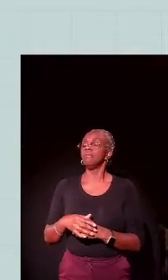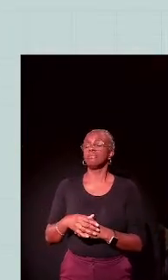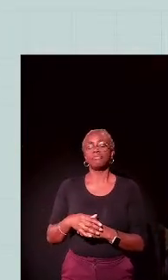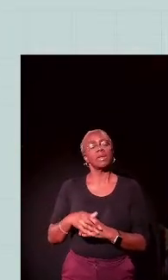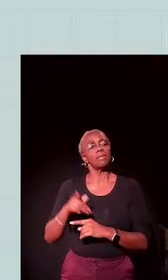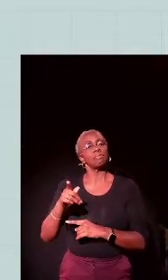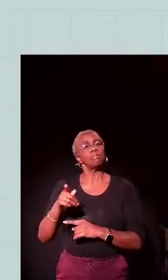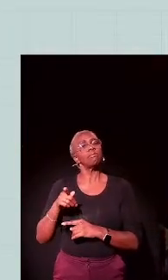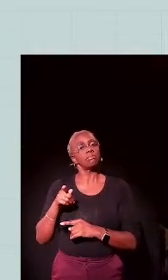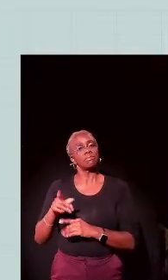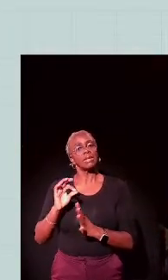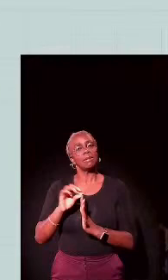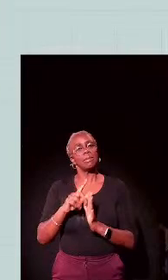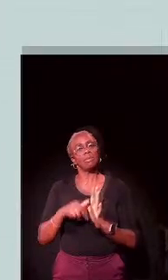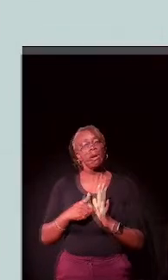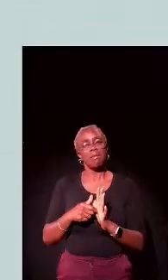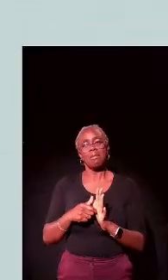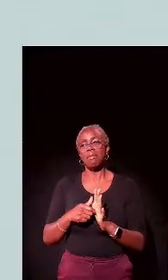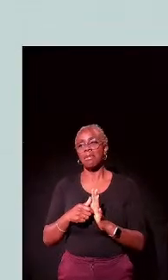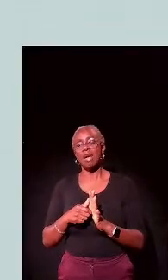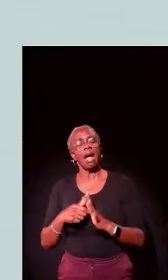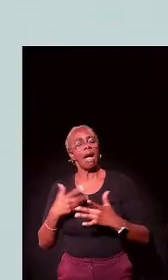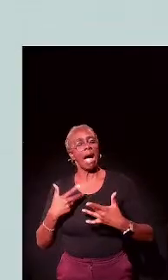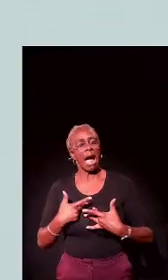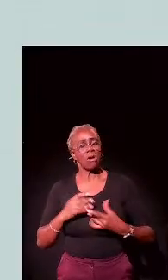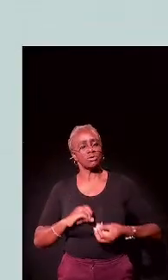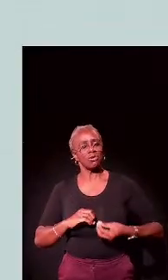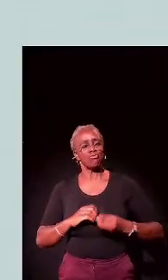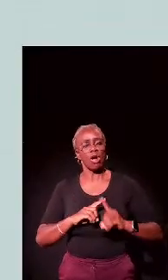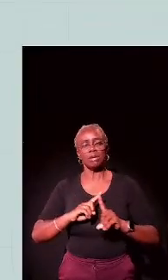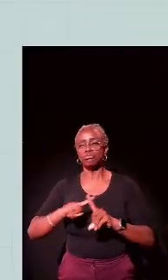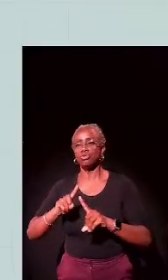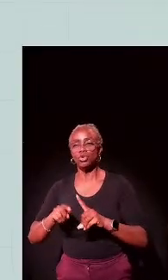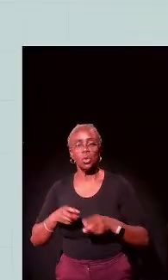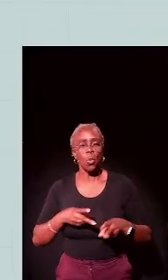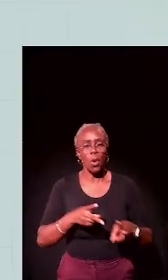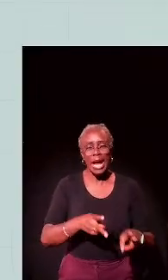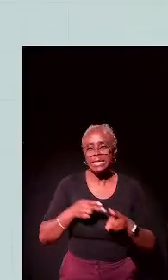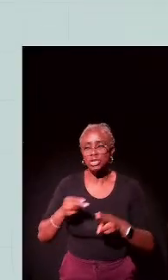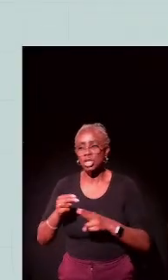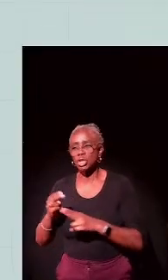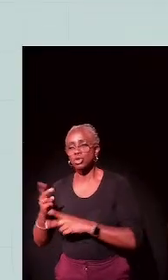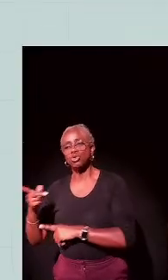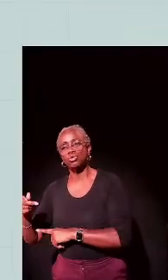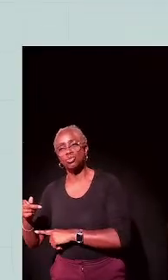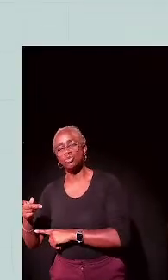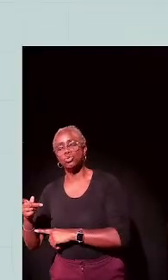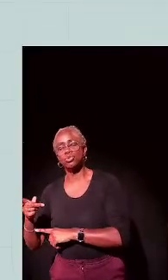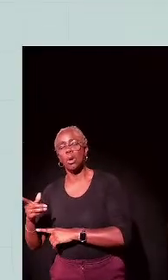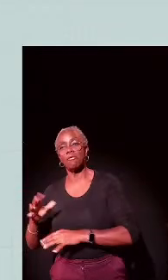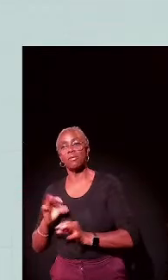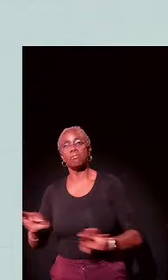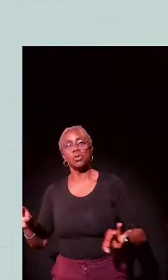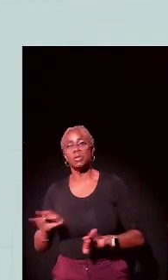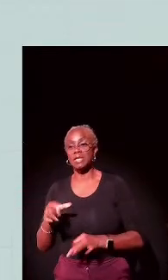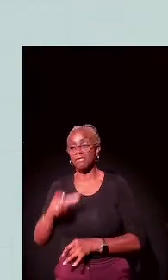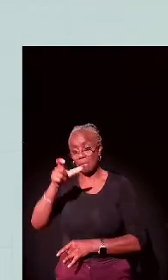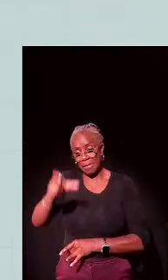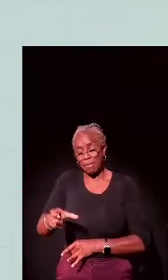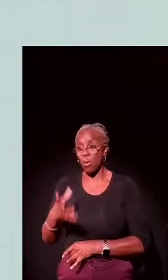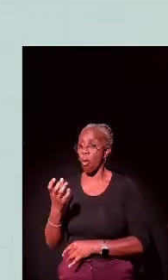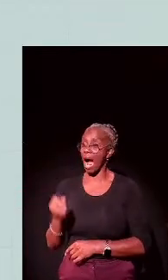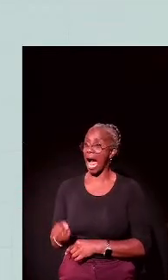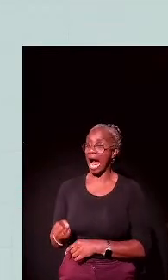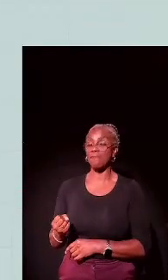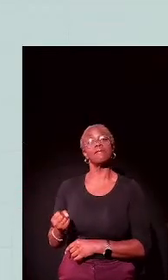project was, how might we design new ways of interfacing with music for people living with dementia in order to improve